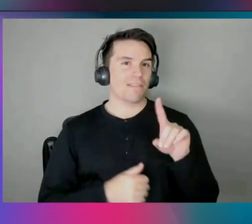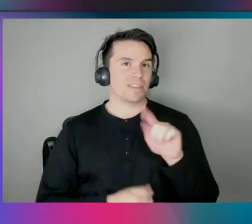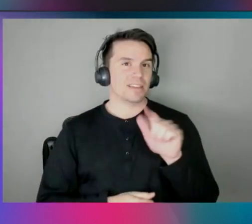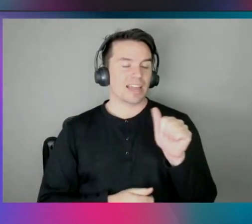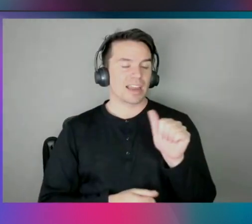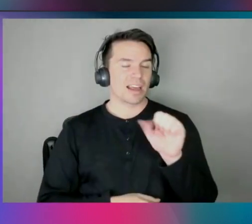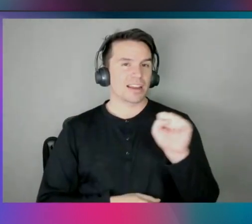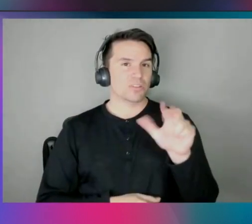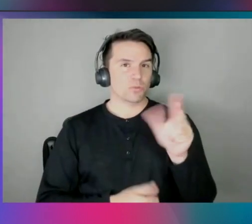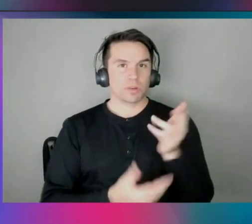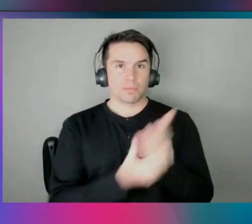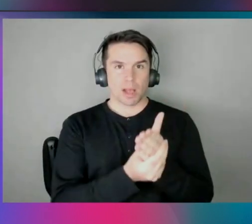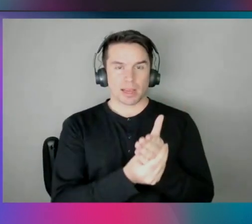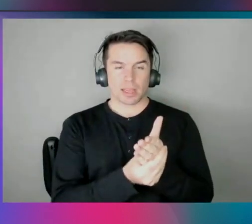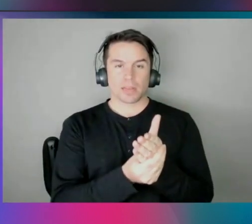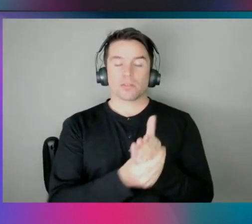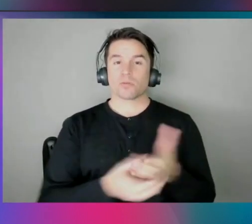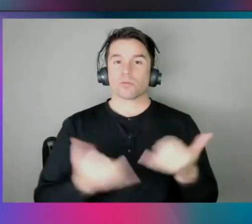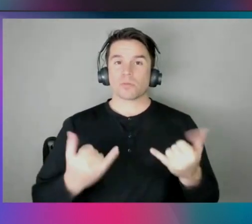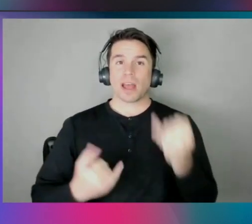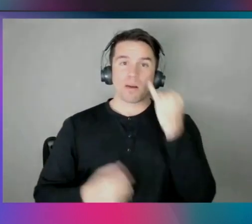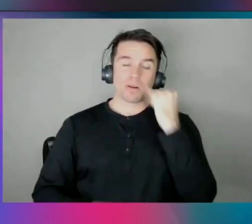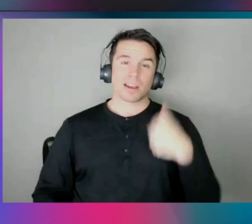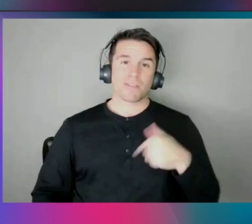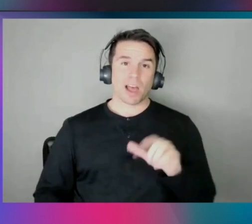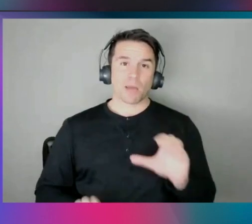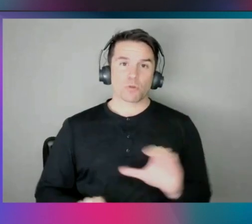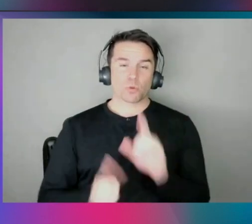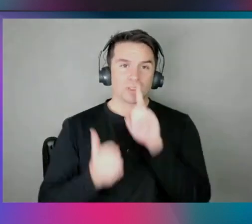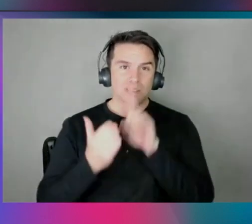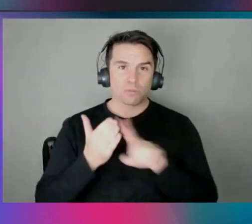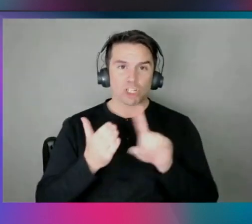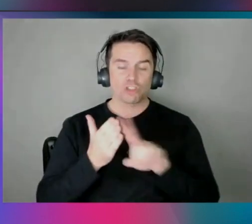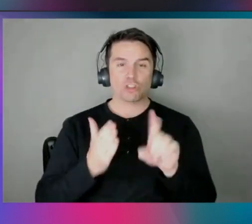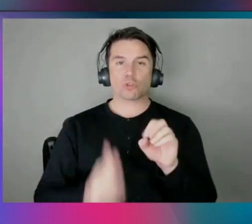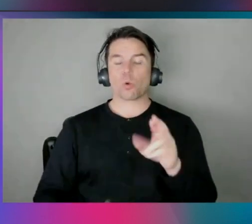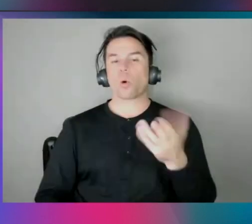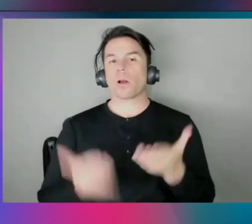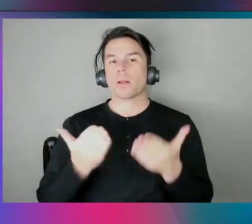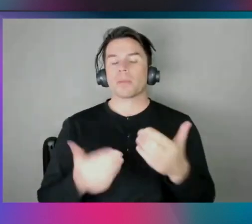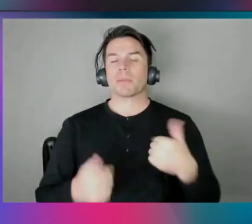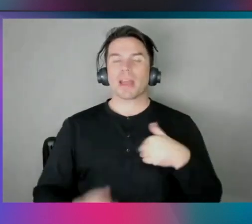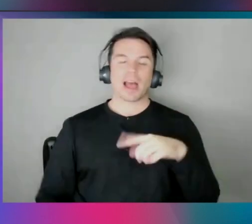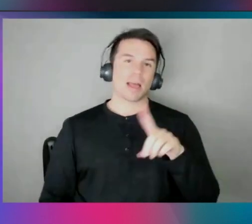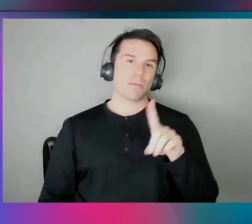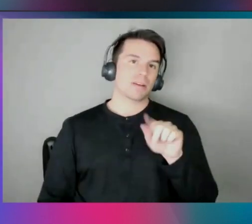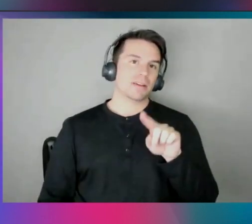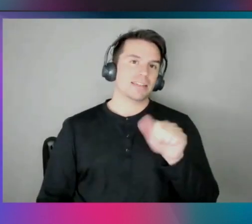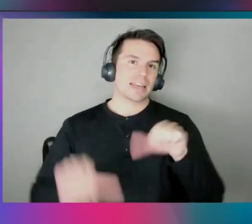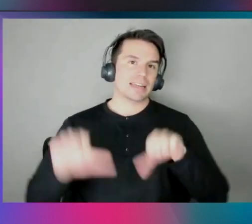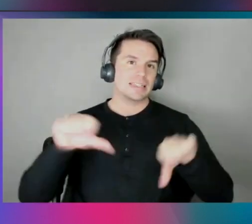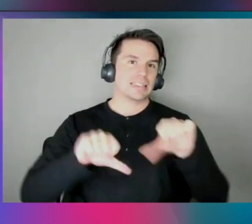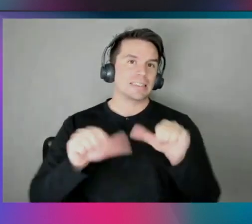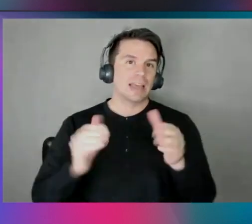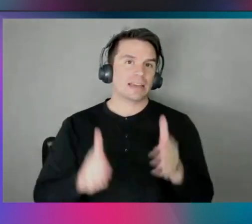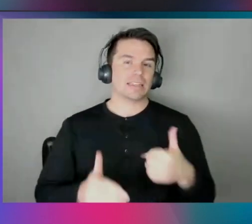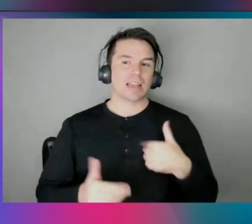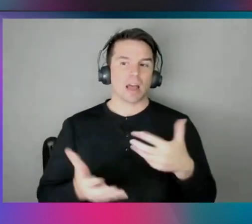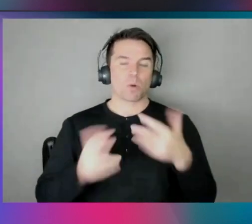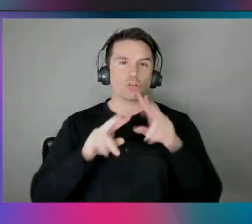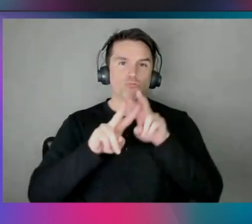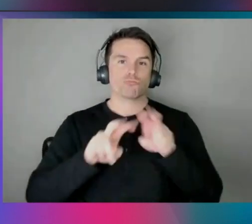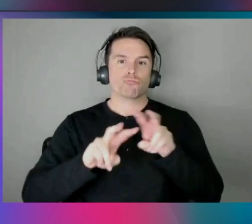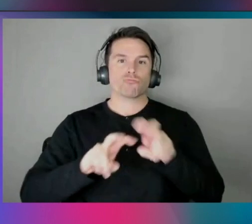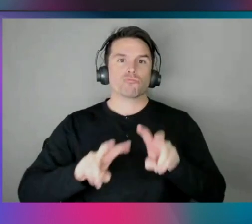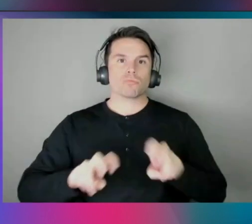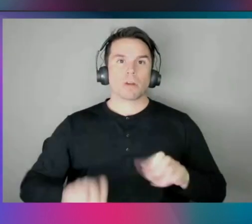if I'm doing some research or maybe I am a data scientist and I want to do some analysis for my